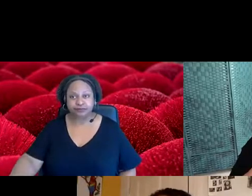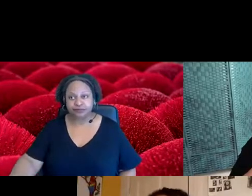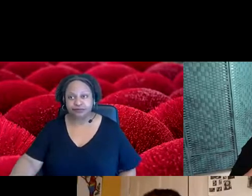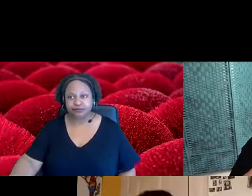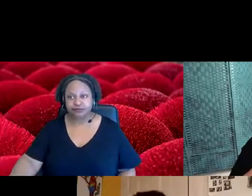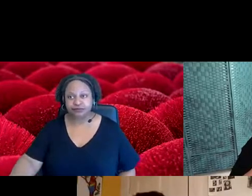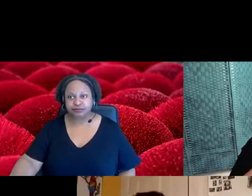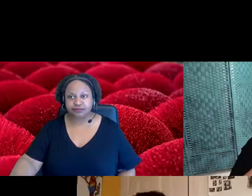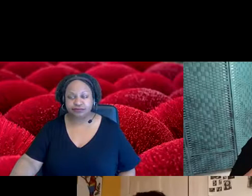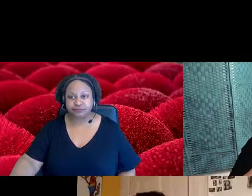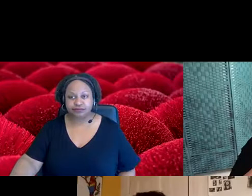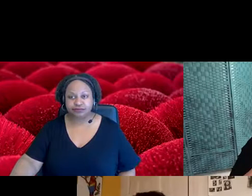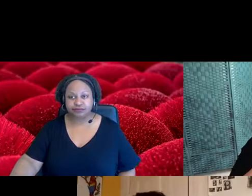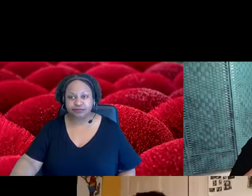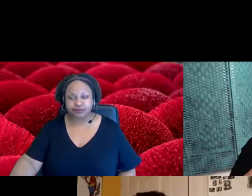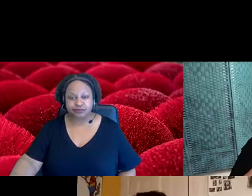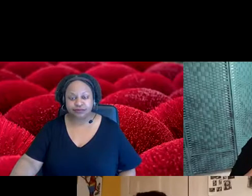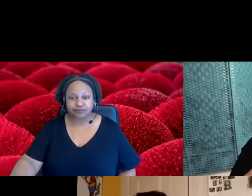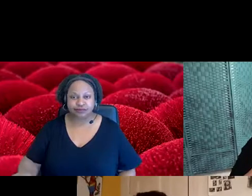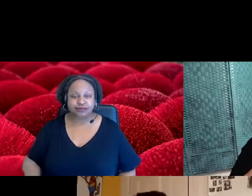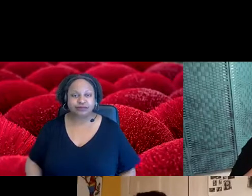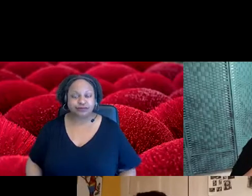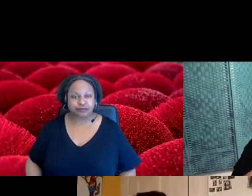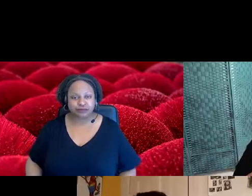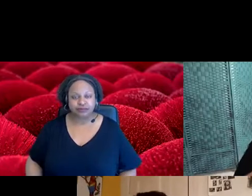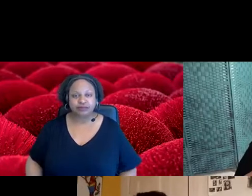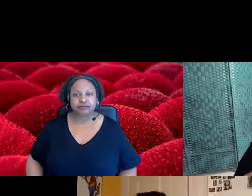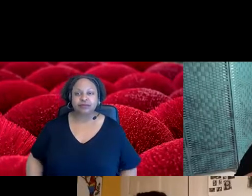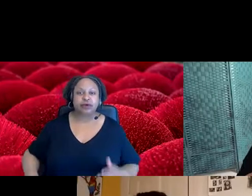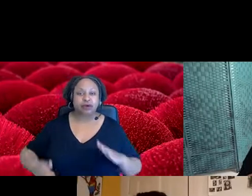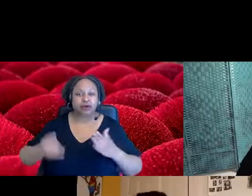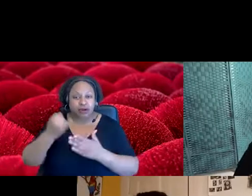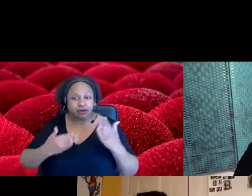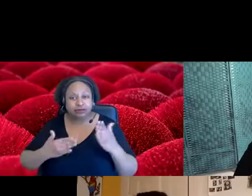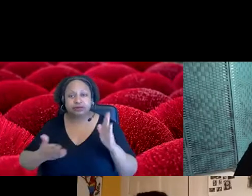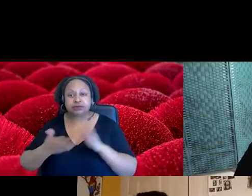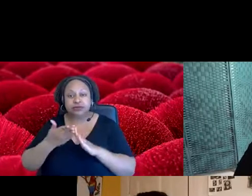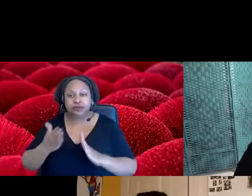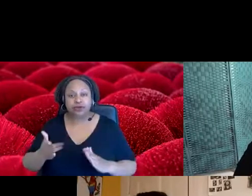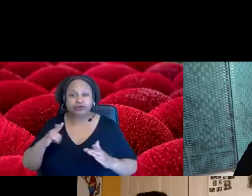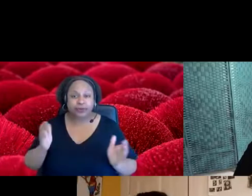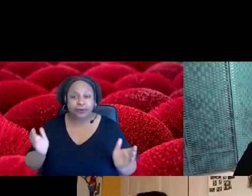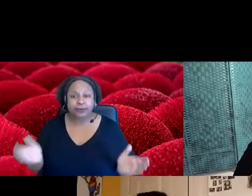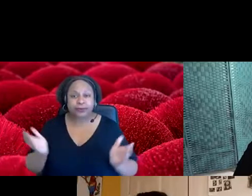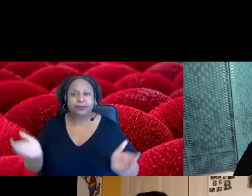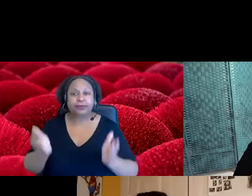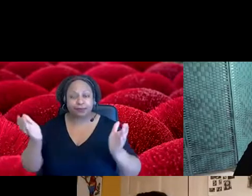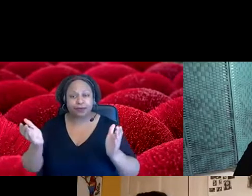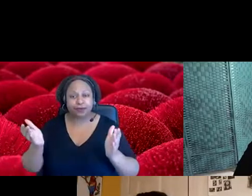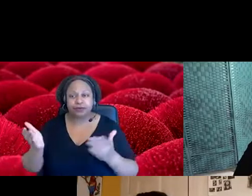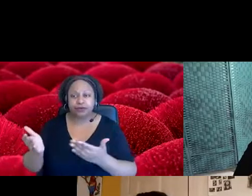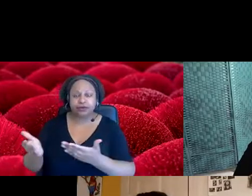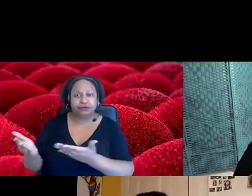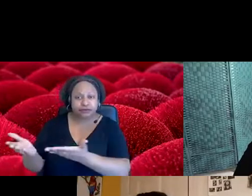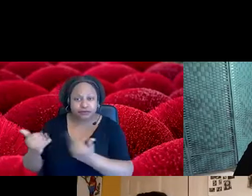nurtured and brought forward, and that it all can't be left on the shoulders of